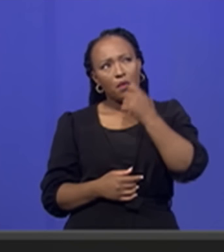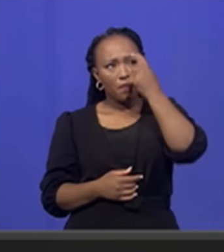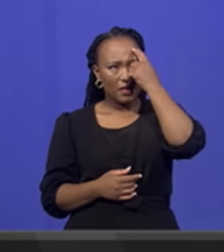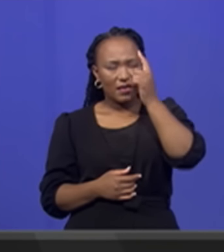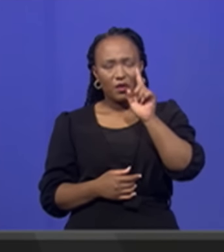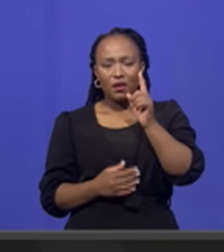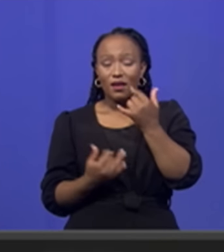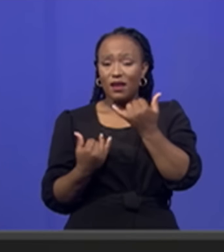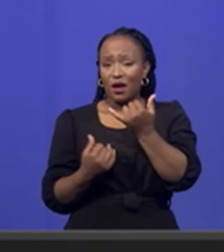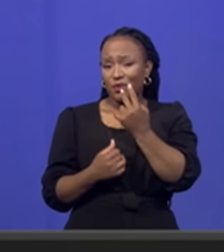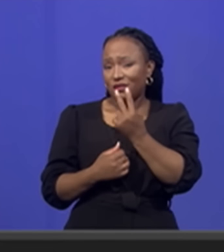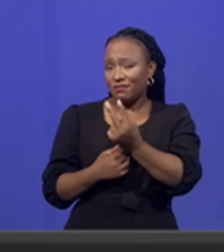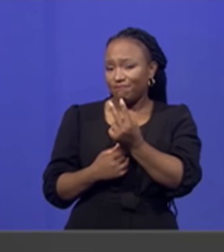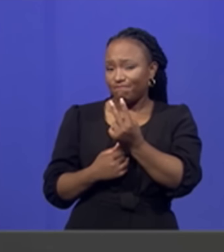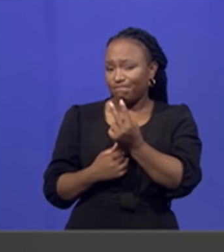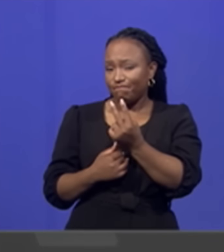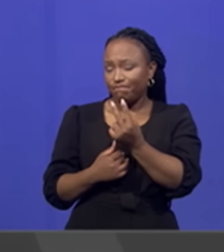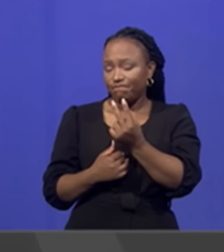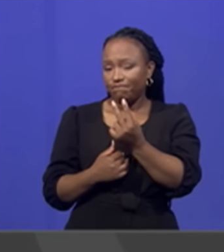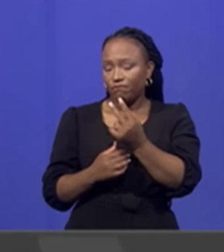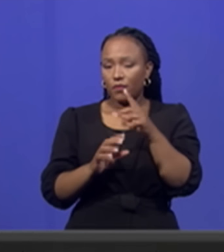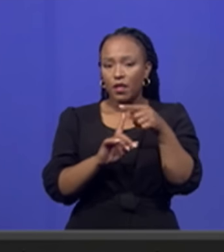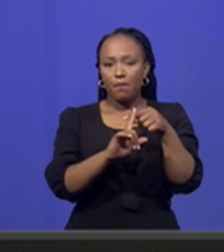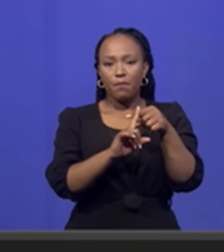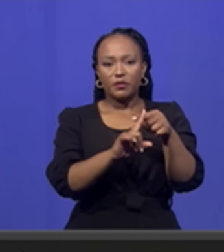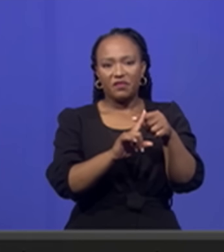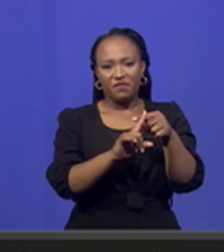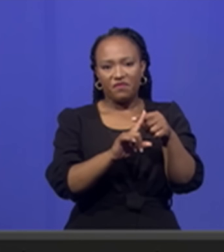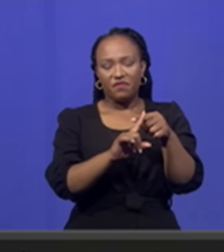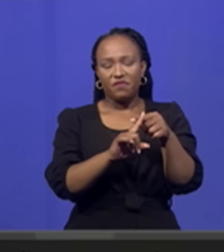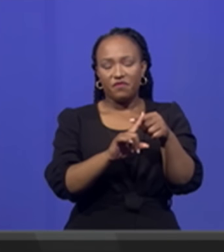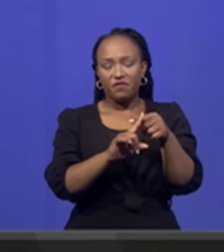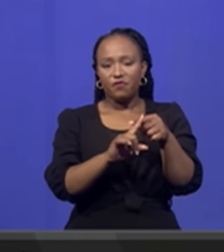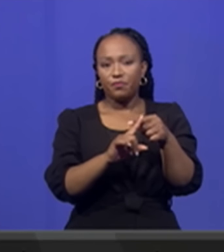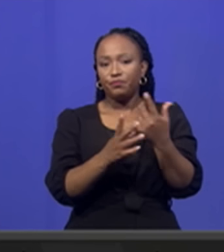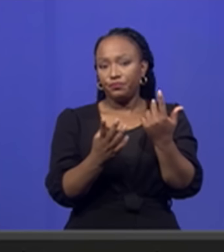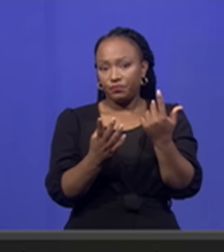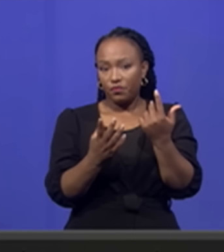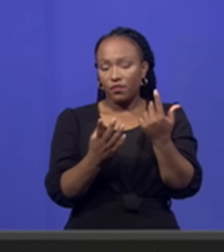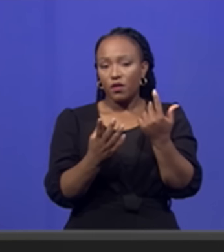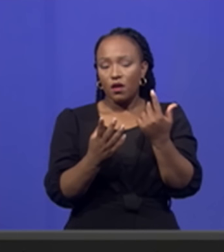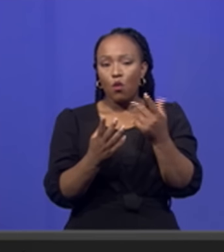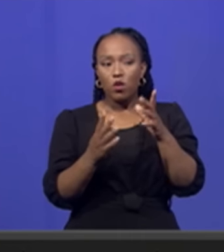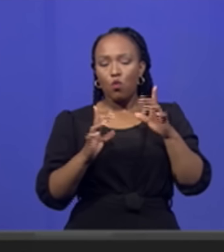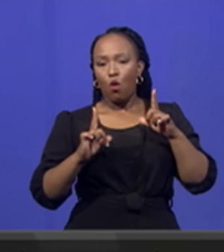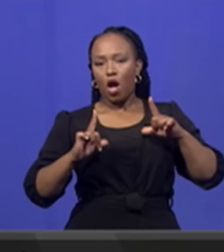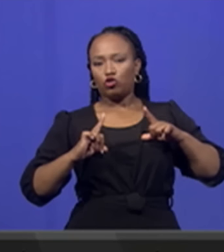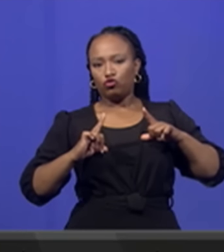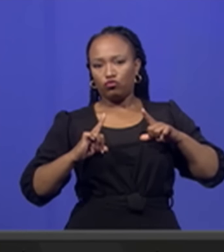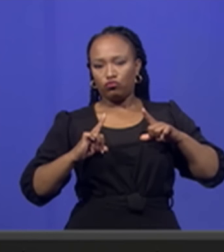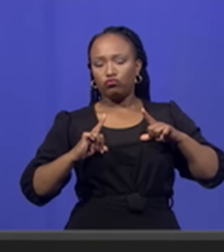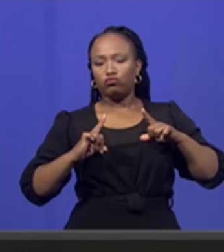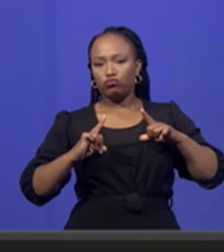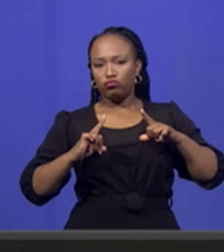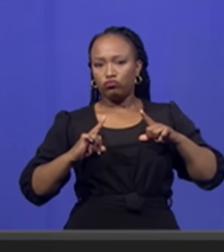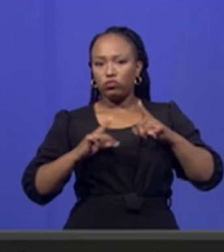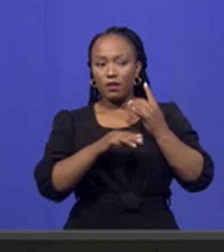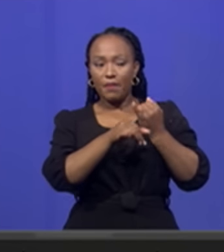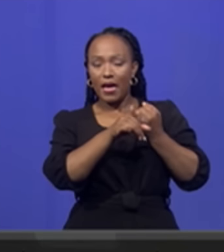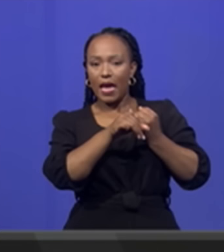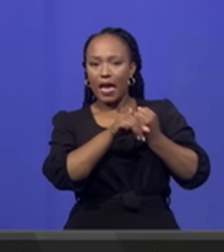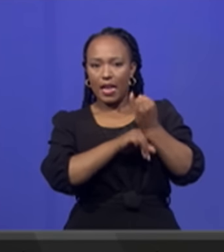are seeing on the positive side of things is that through being proactive and looking at